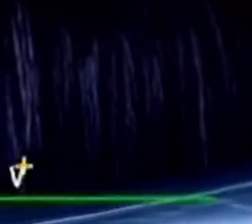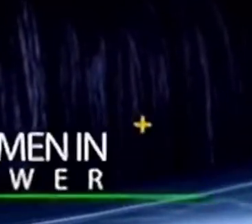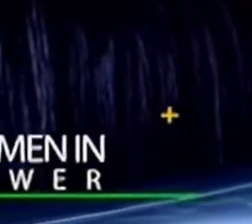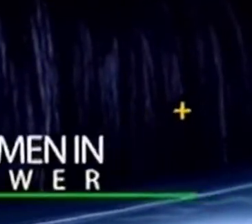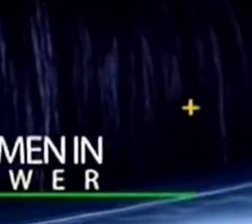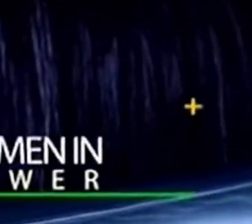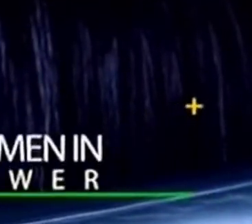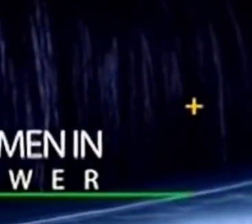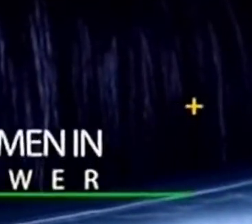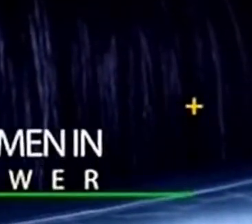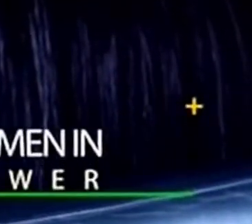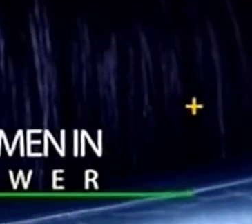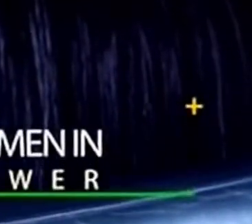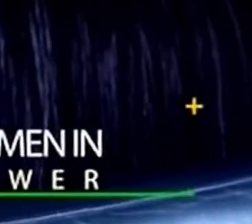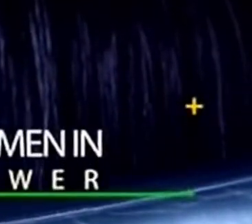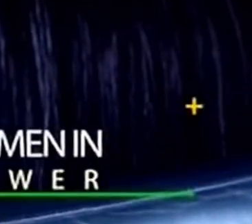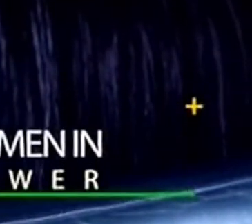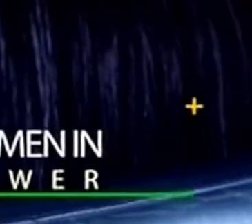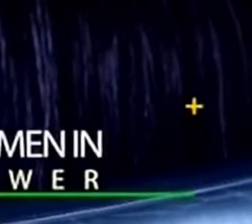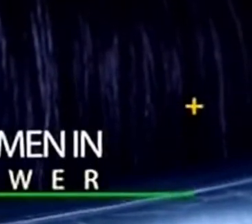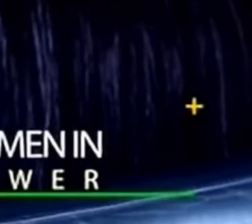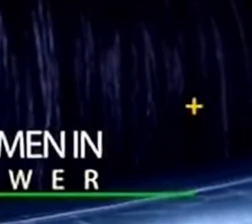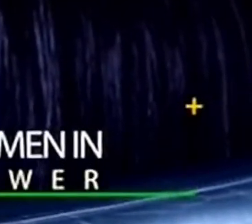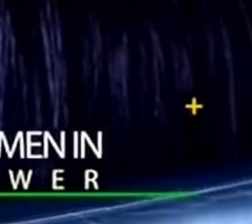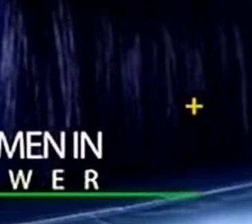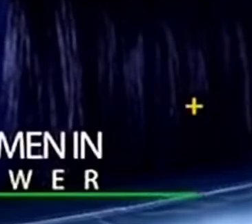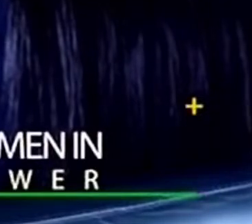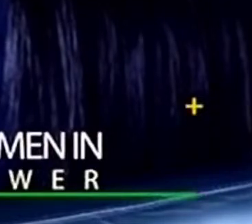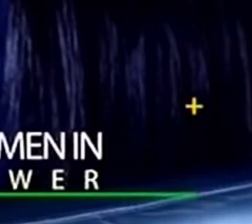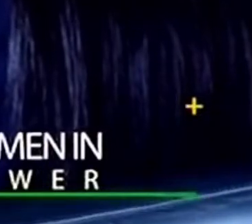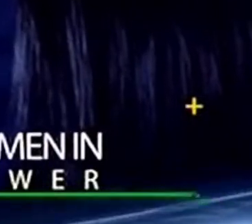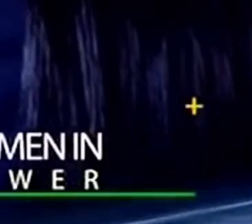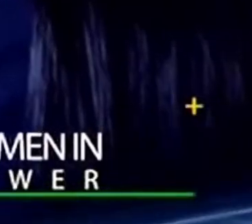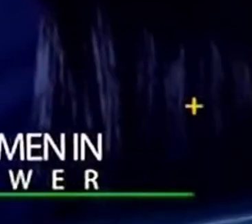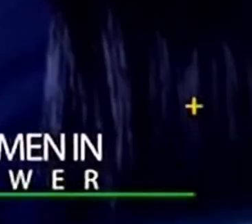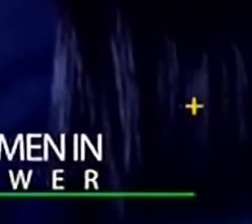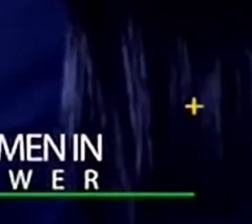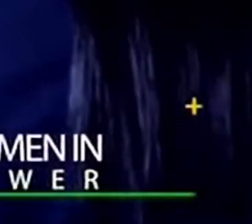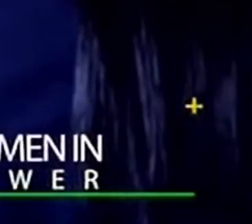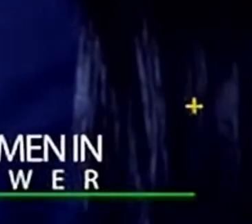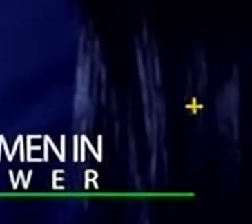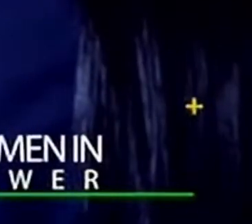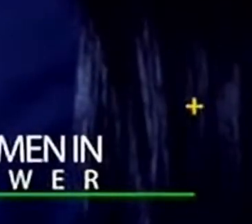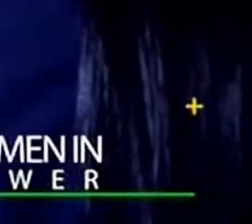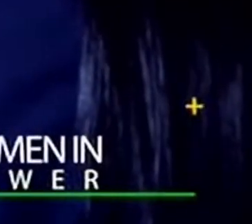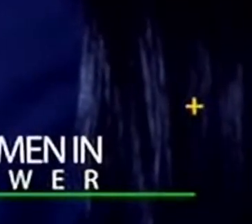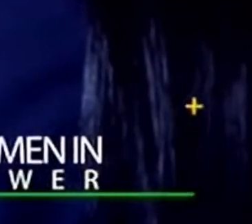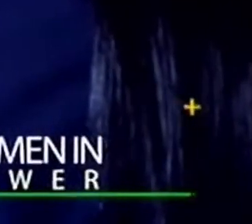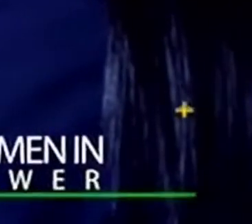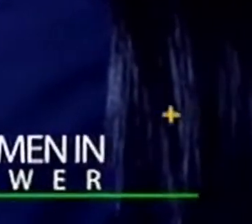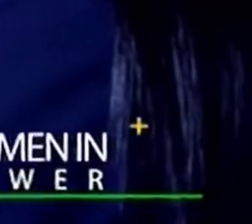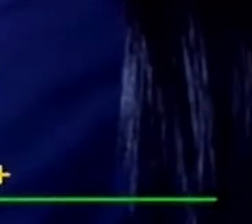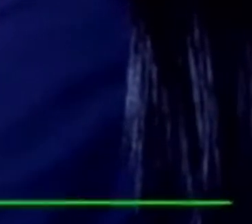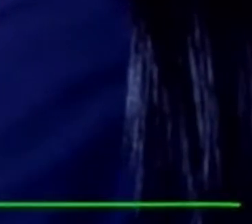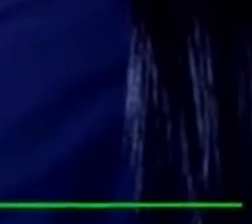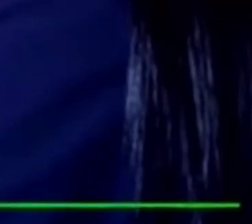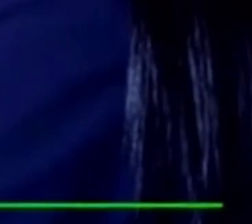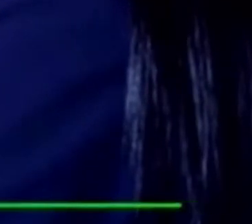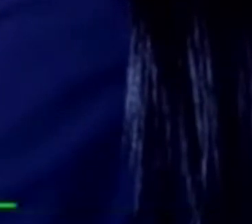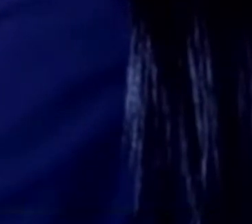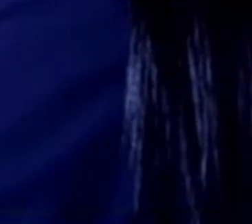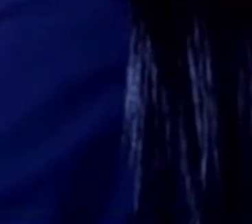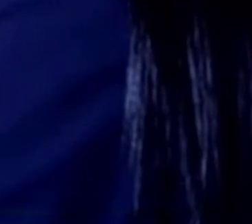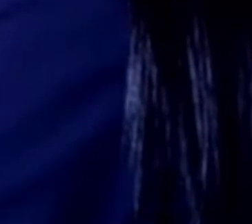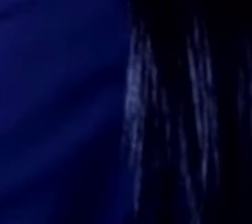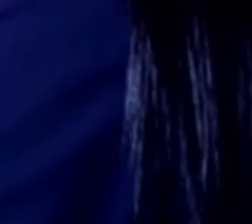home relaxing, we do farming. I go to the farm to check what is happening at the farm. And of